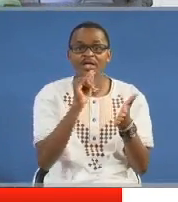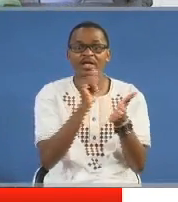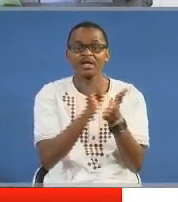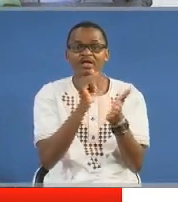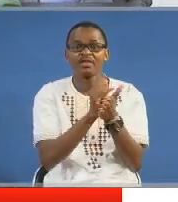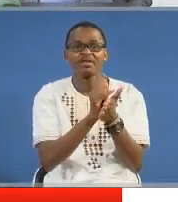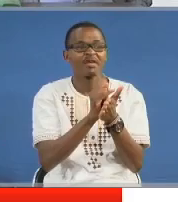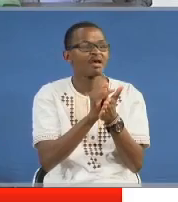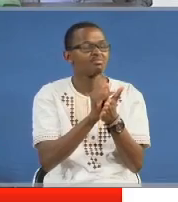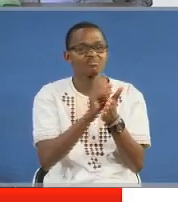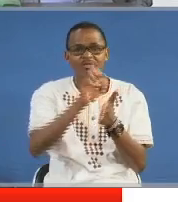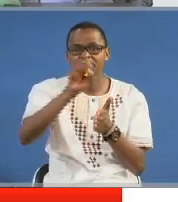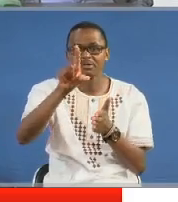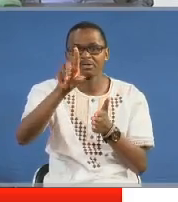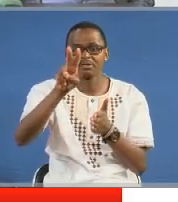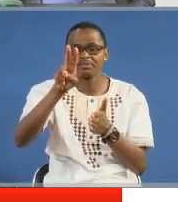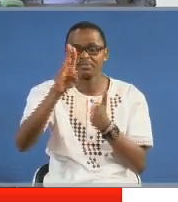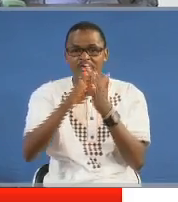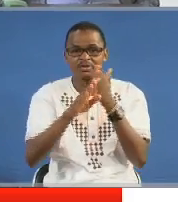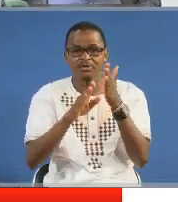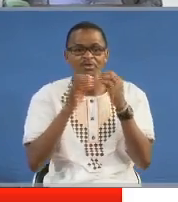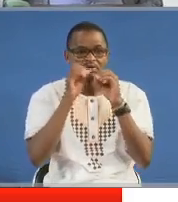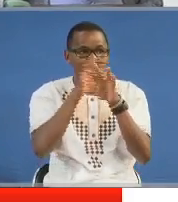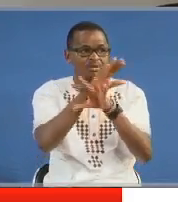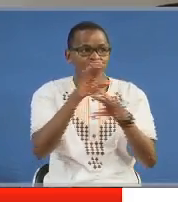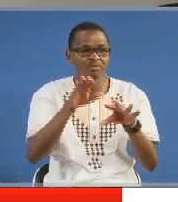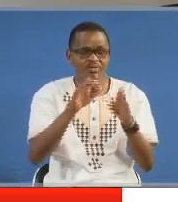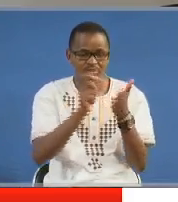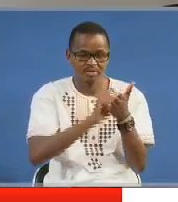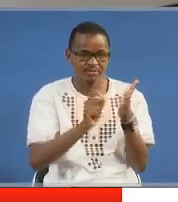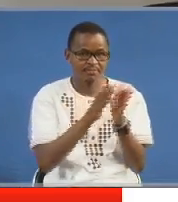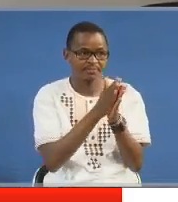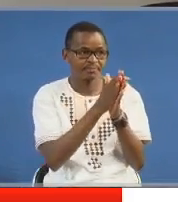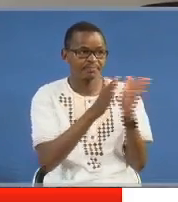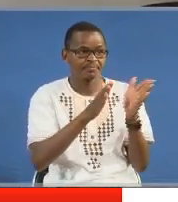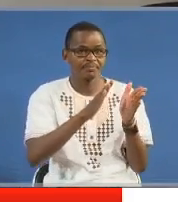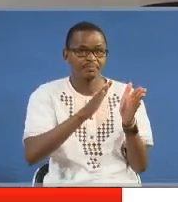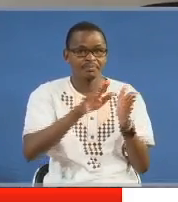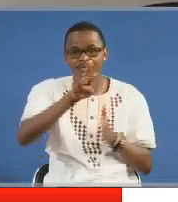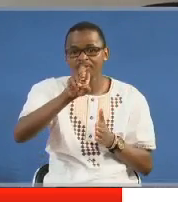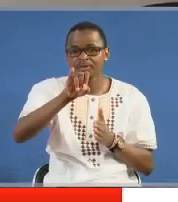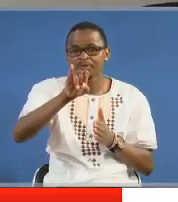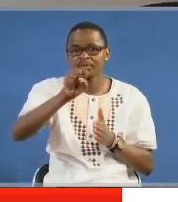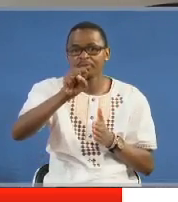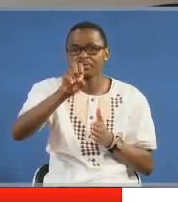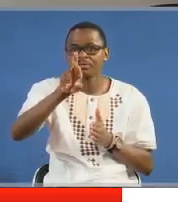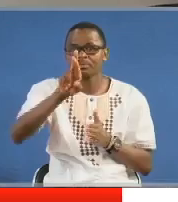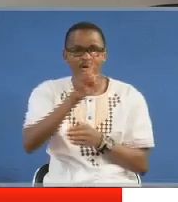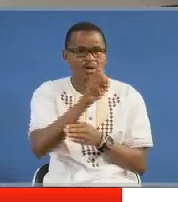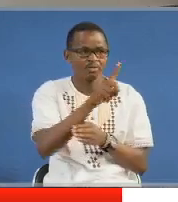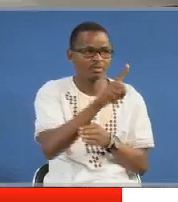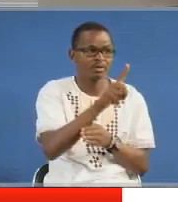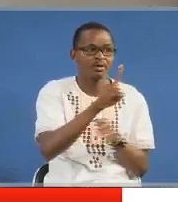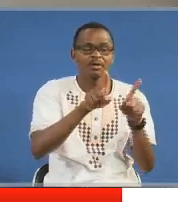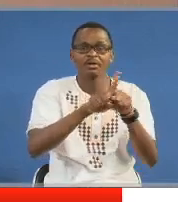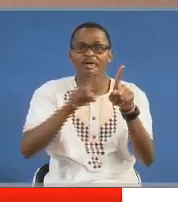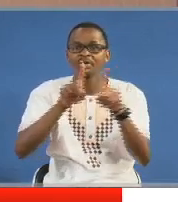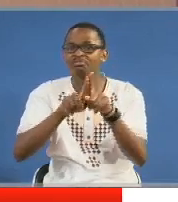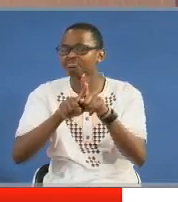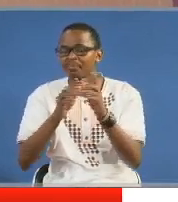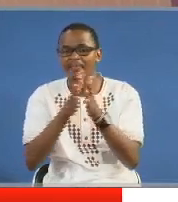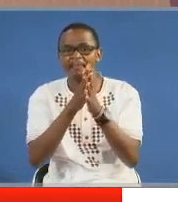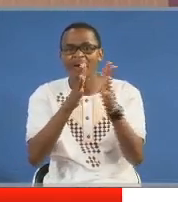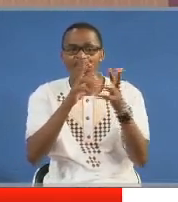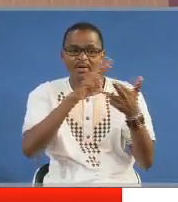a shallow move. Addressing the media, KUPPET Secretary General Akelo Misori has criticized the move as mere